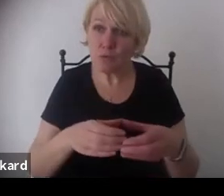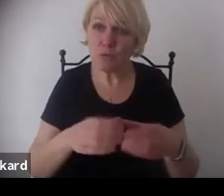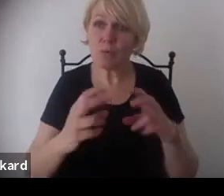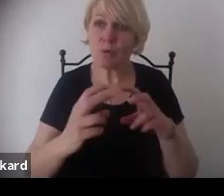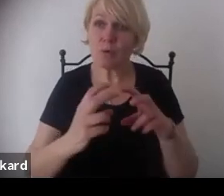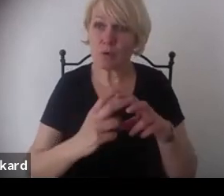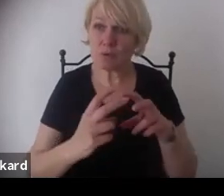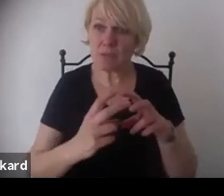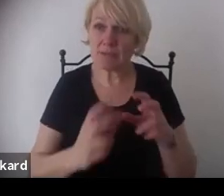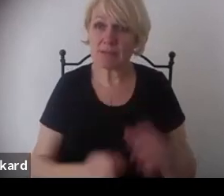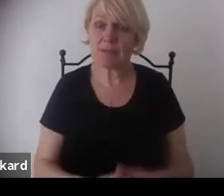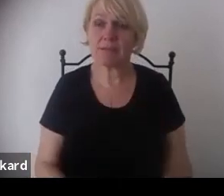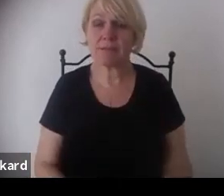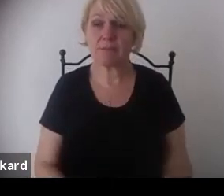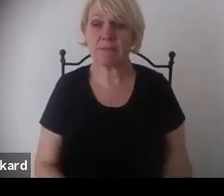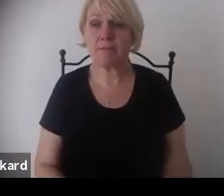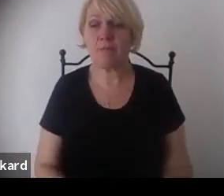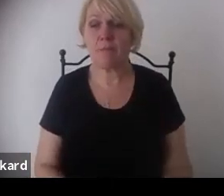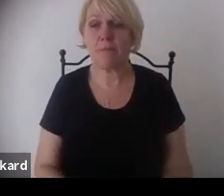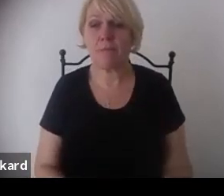again, if on our website,